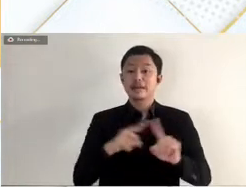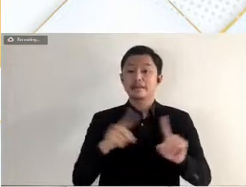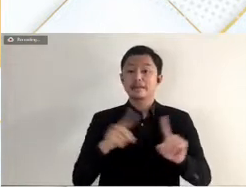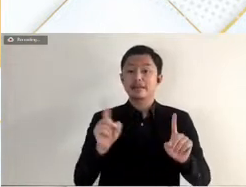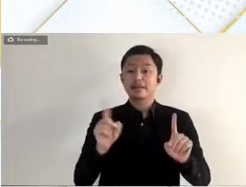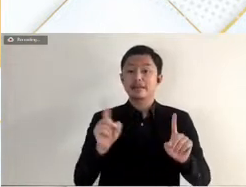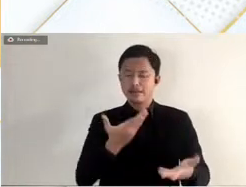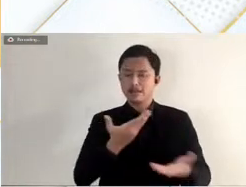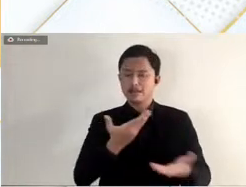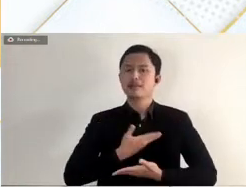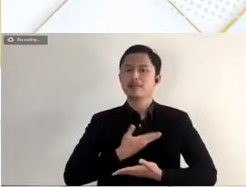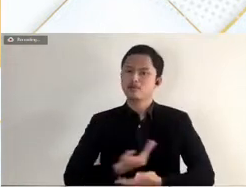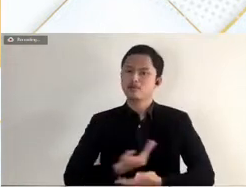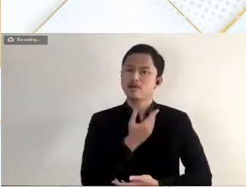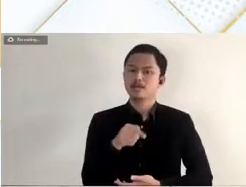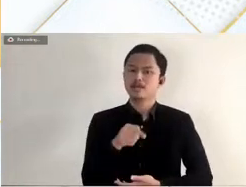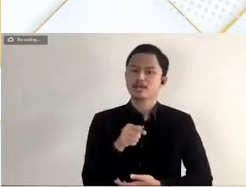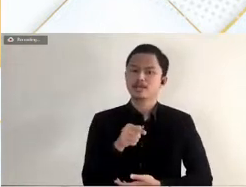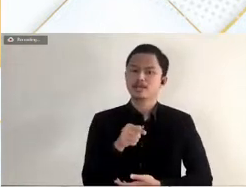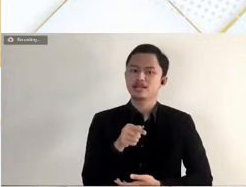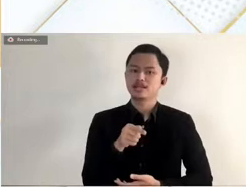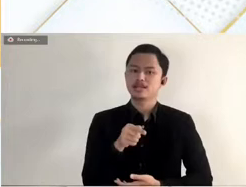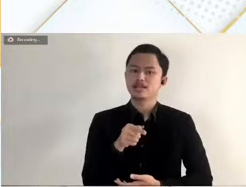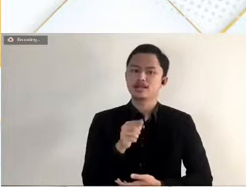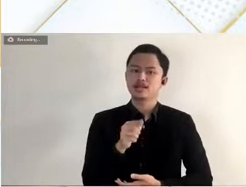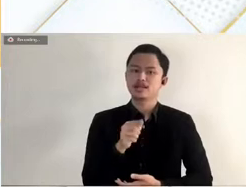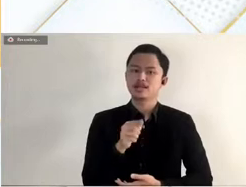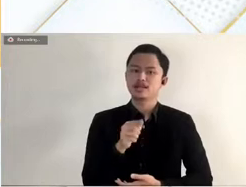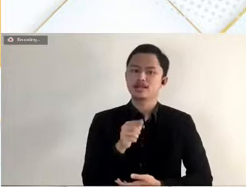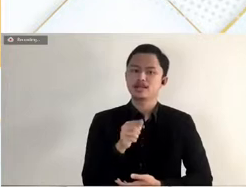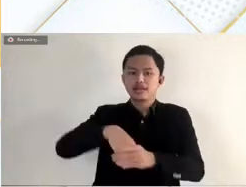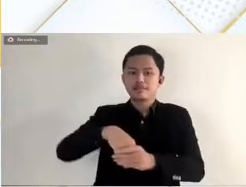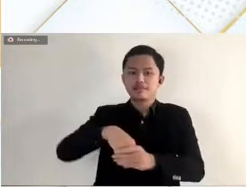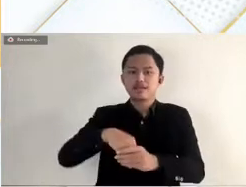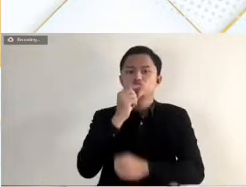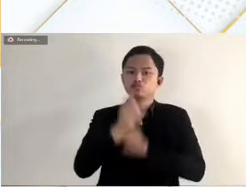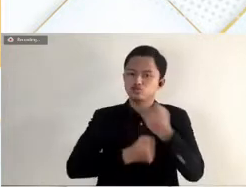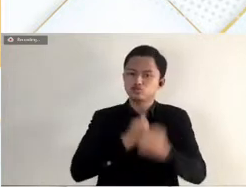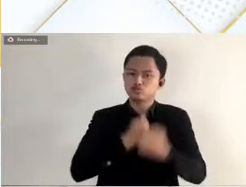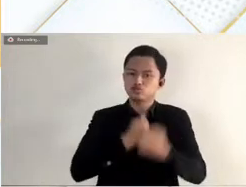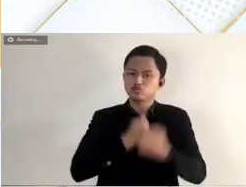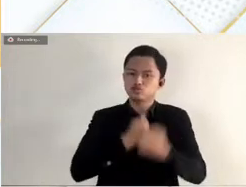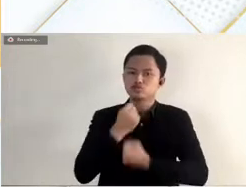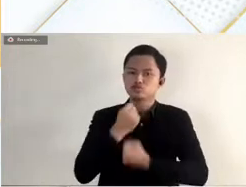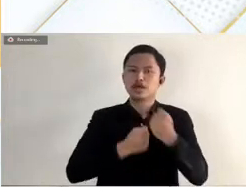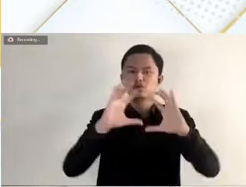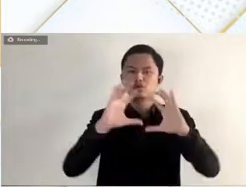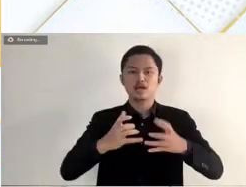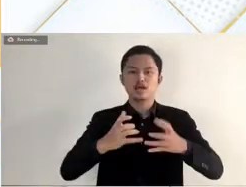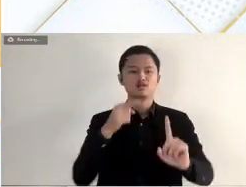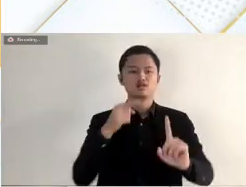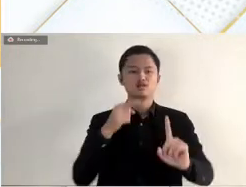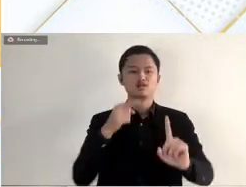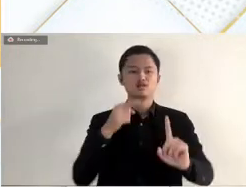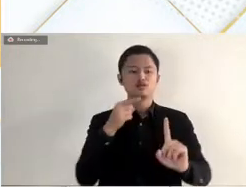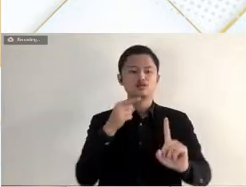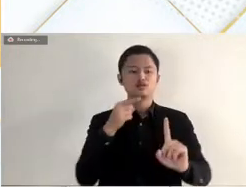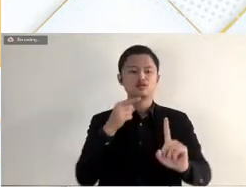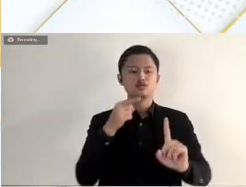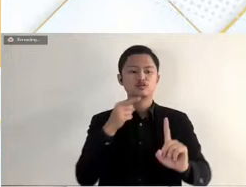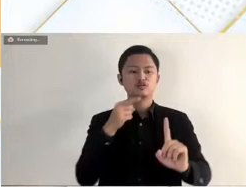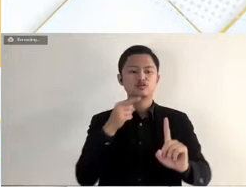sacrifice as our contribution to the unceasing global effort for finding peace and